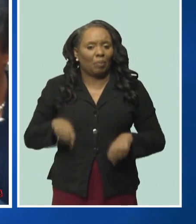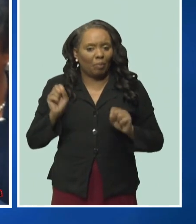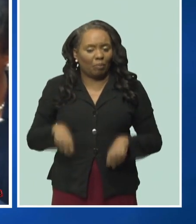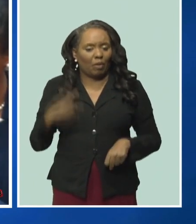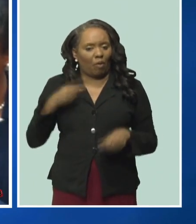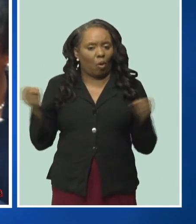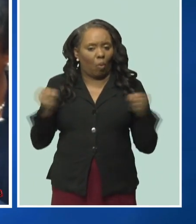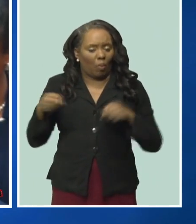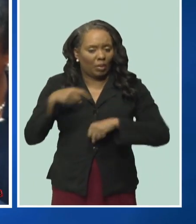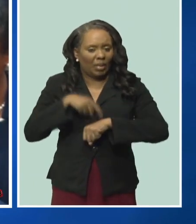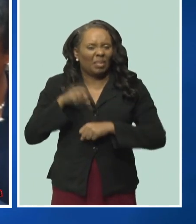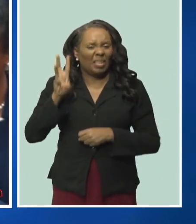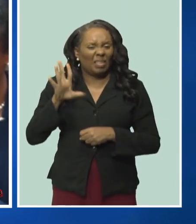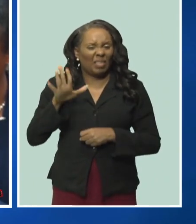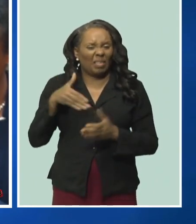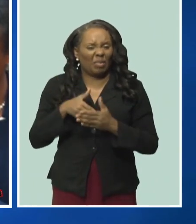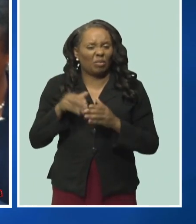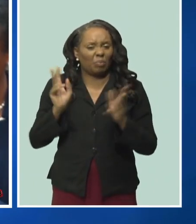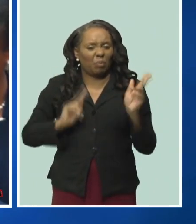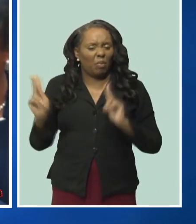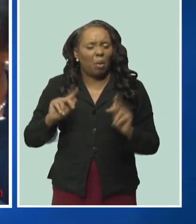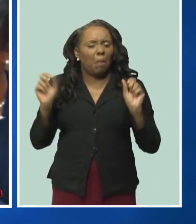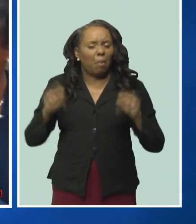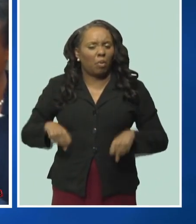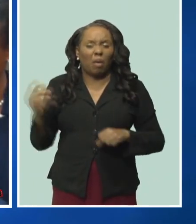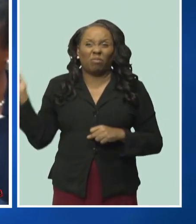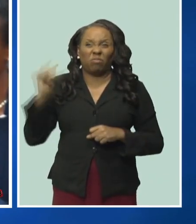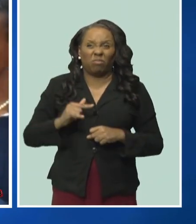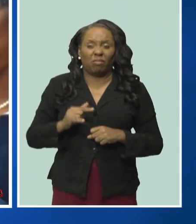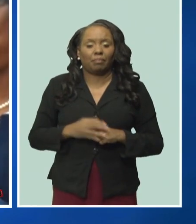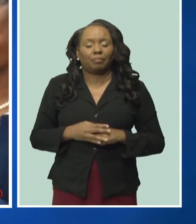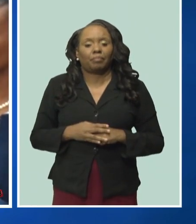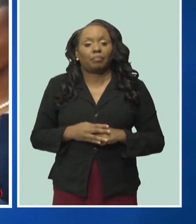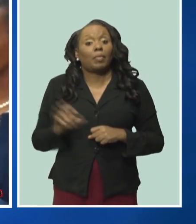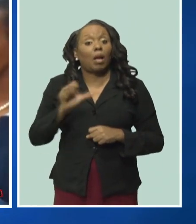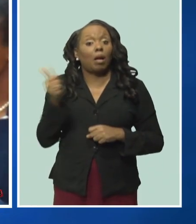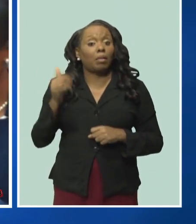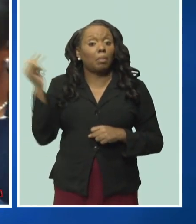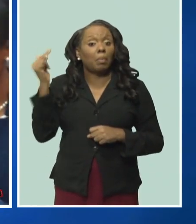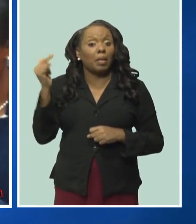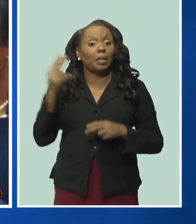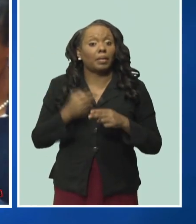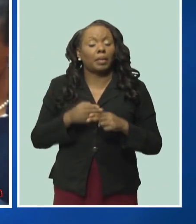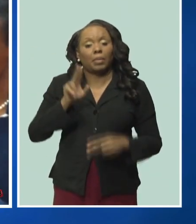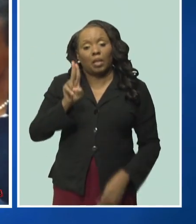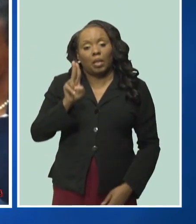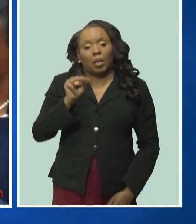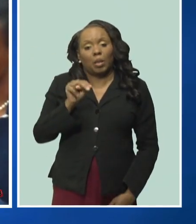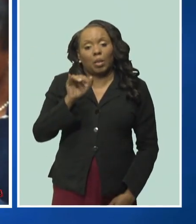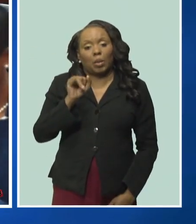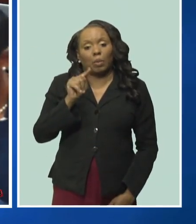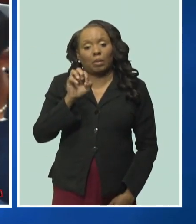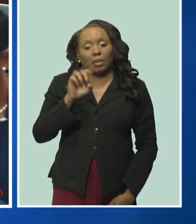coming winter season. United Airlines will offer a year-round service from both Newark, New